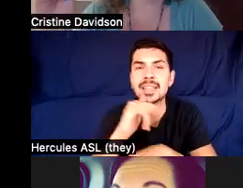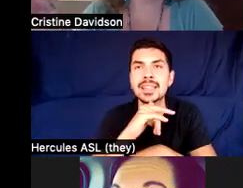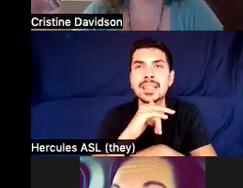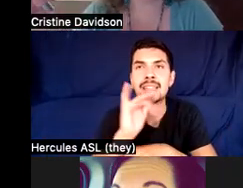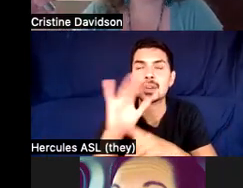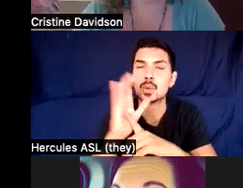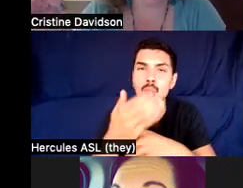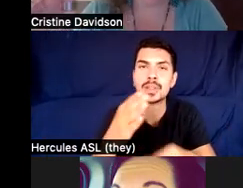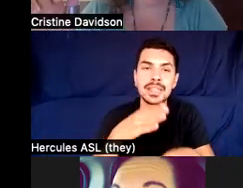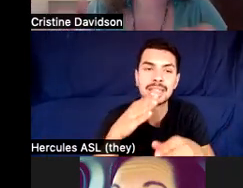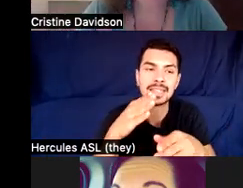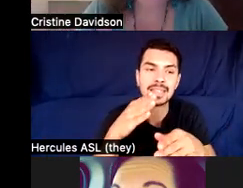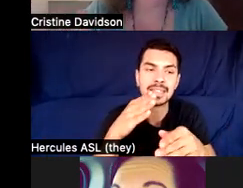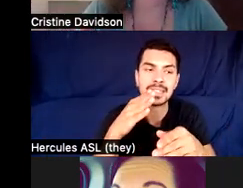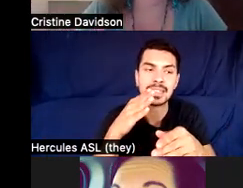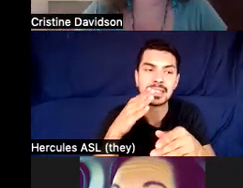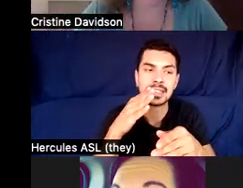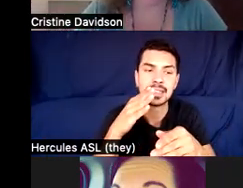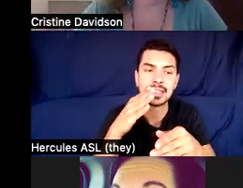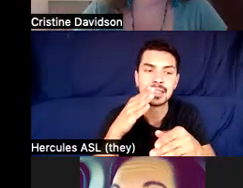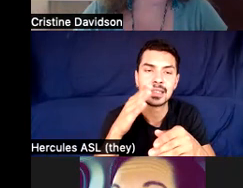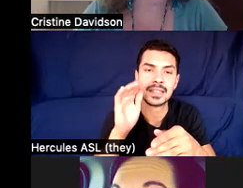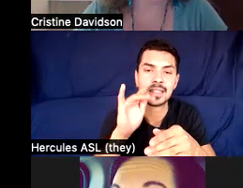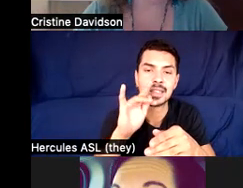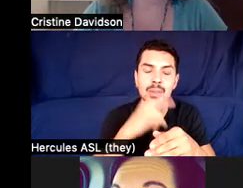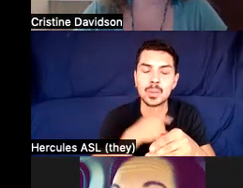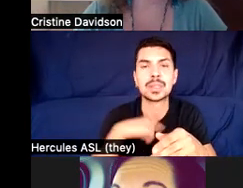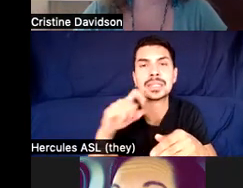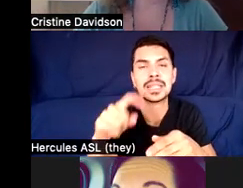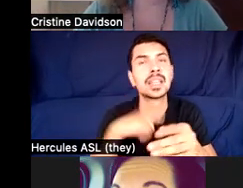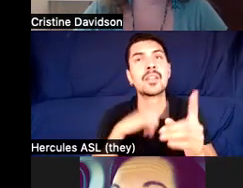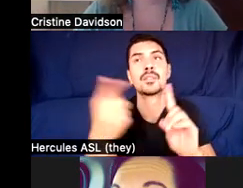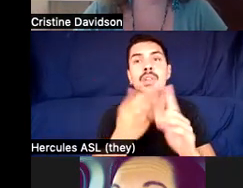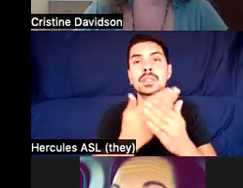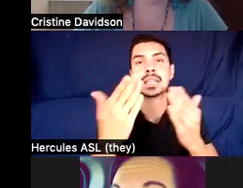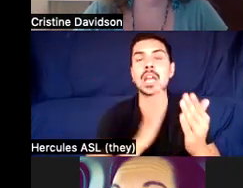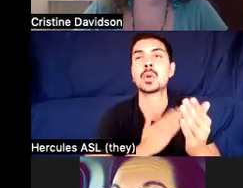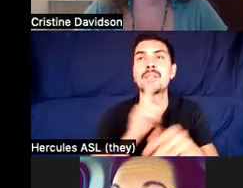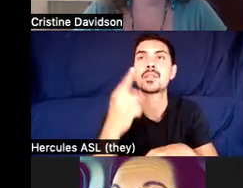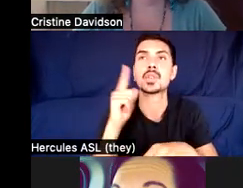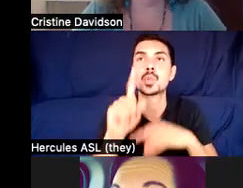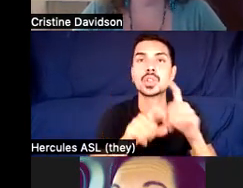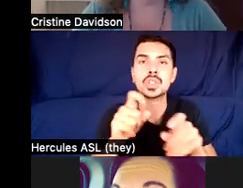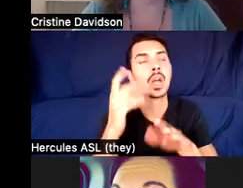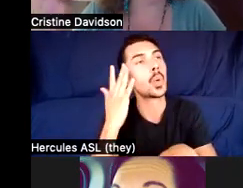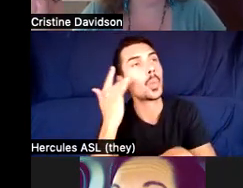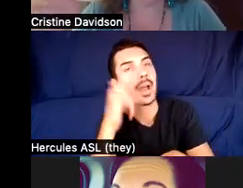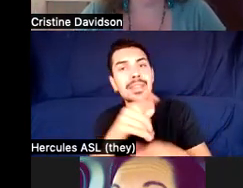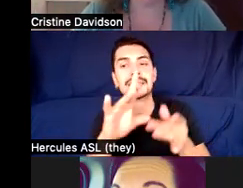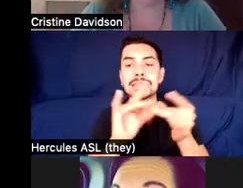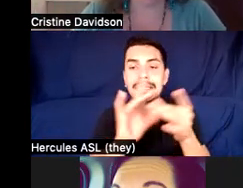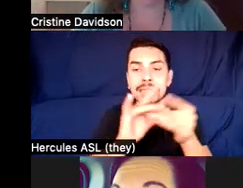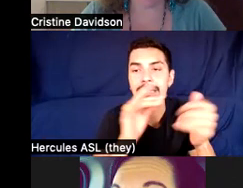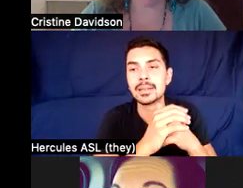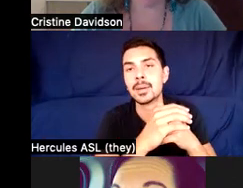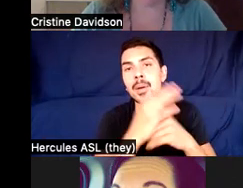intervention is needed. Right? Because our first question is always, well, how come they stay? Or like for this